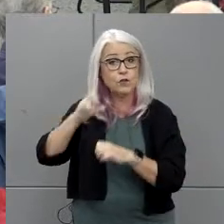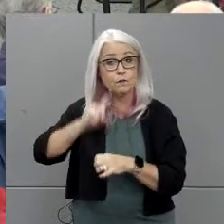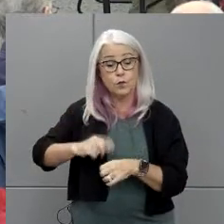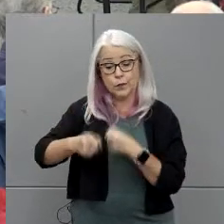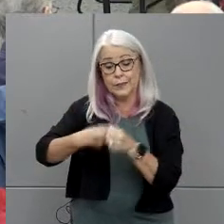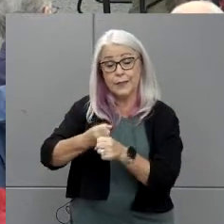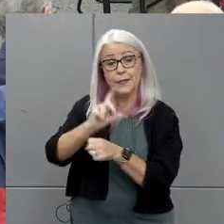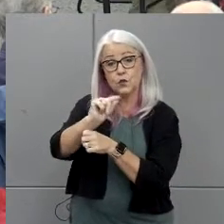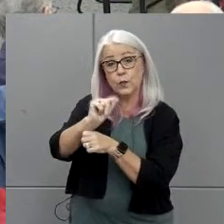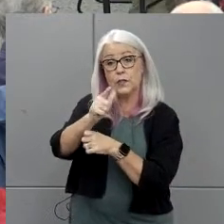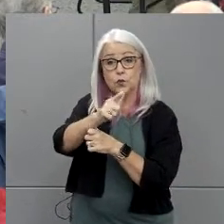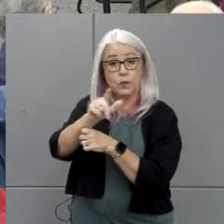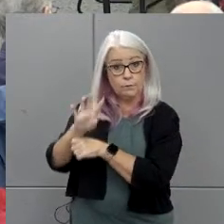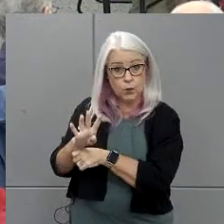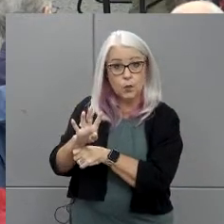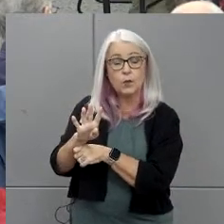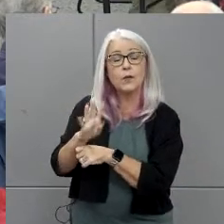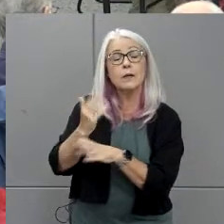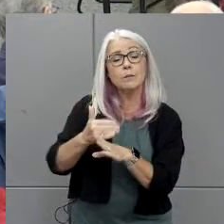we offer any type of